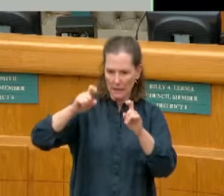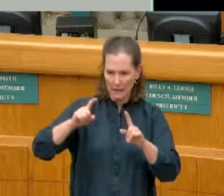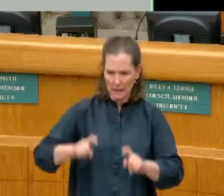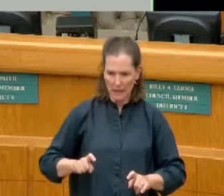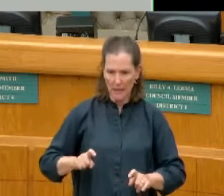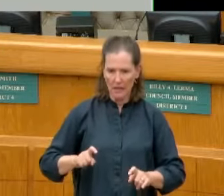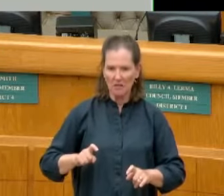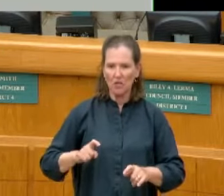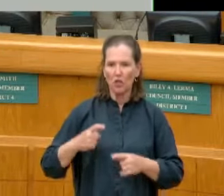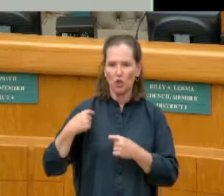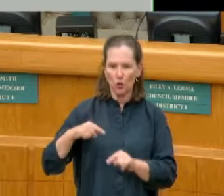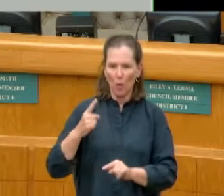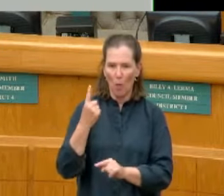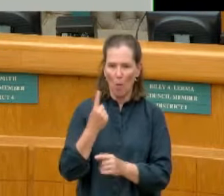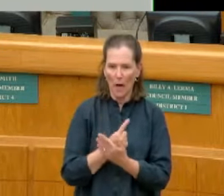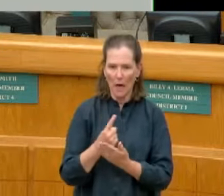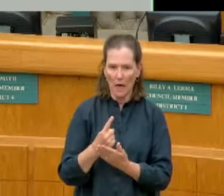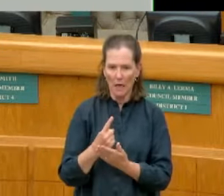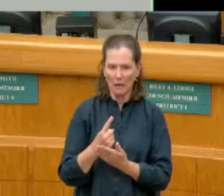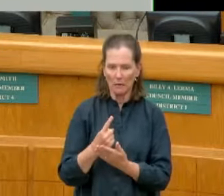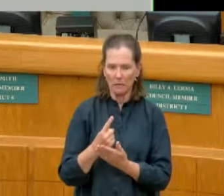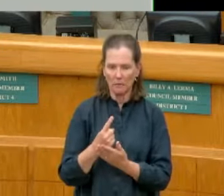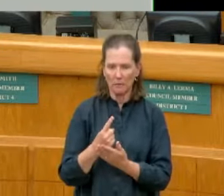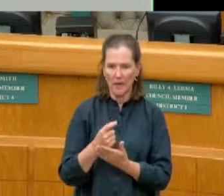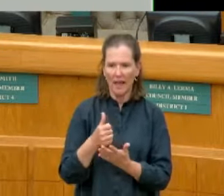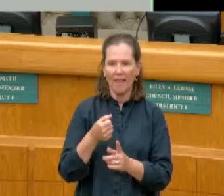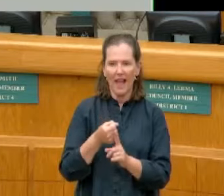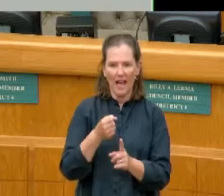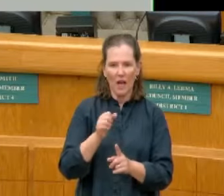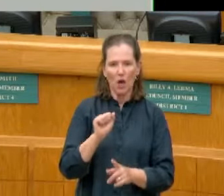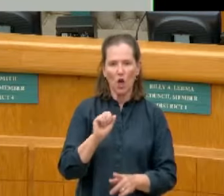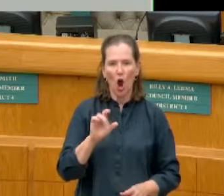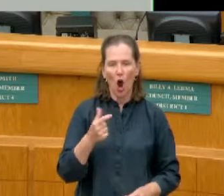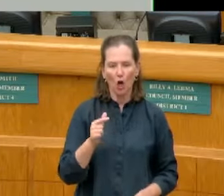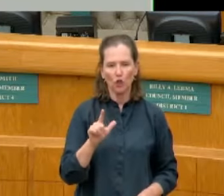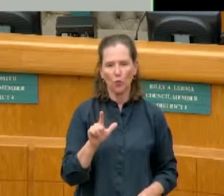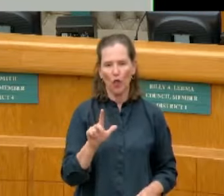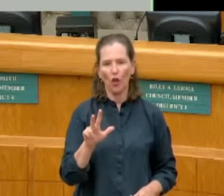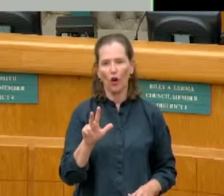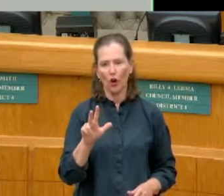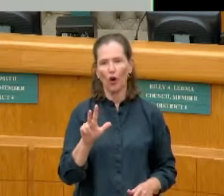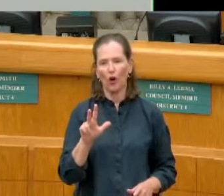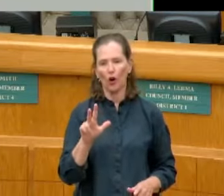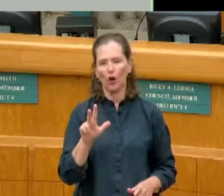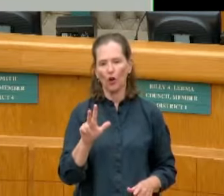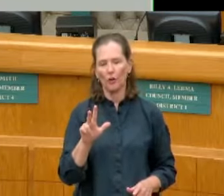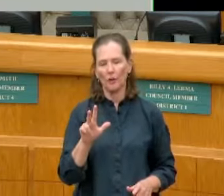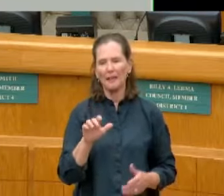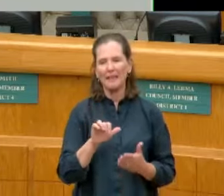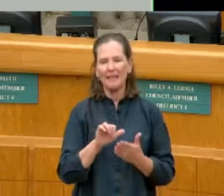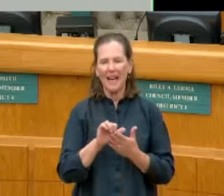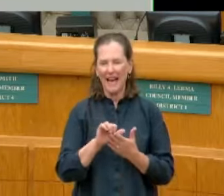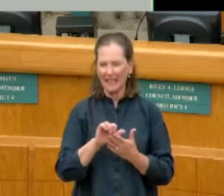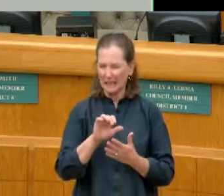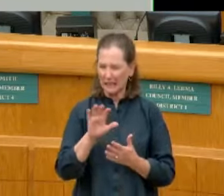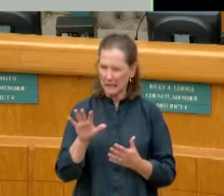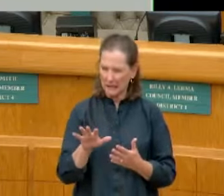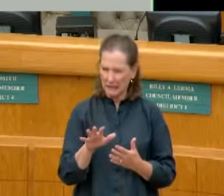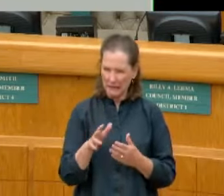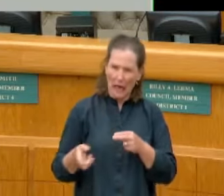of time that happened on August 23rd, 2021, in the previous 7 days. And it was about 27% higher than